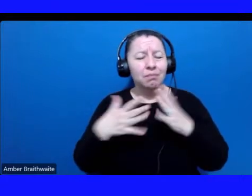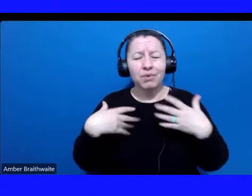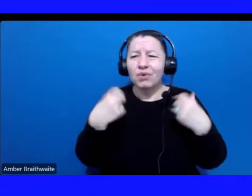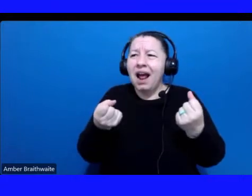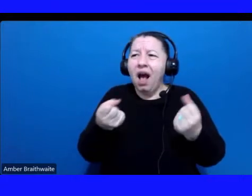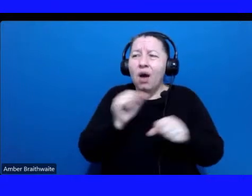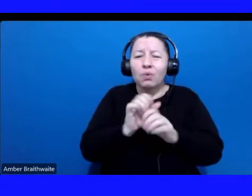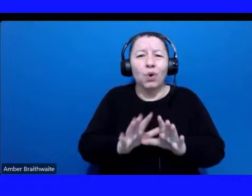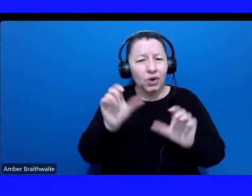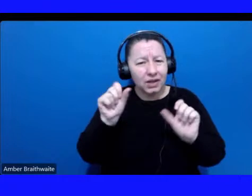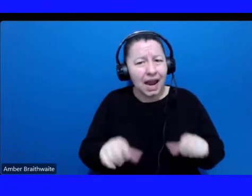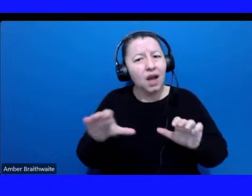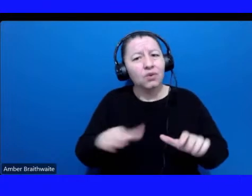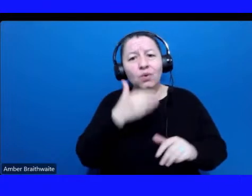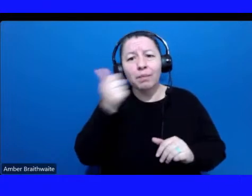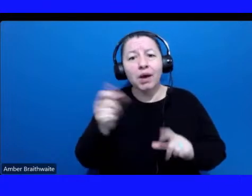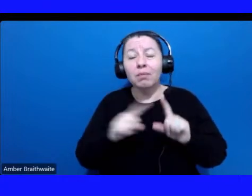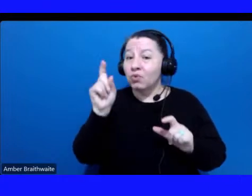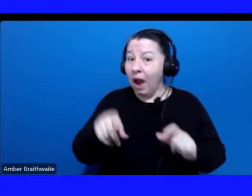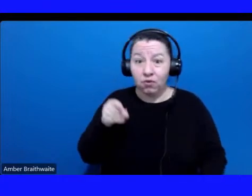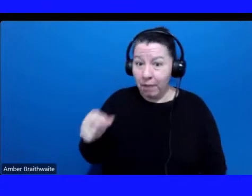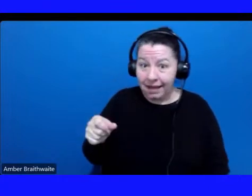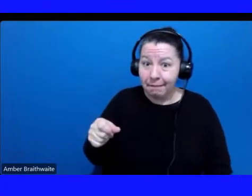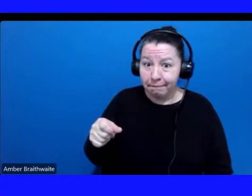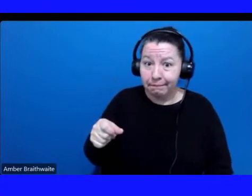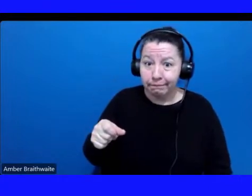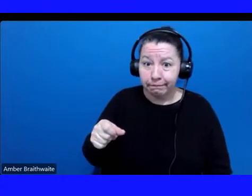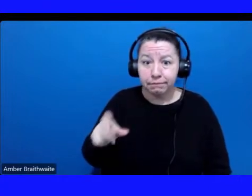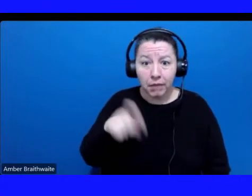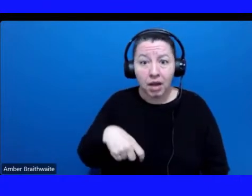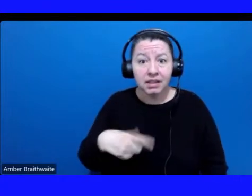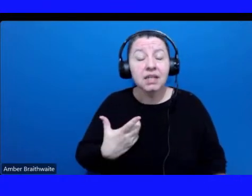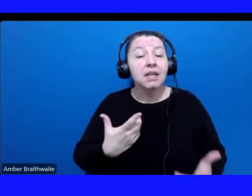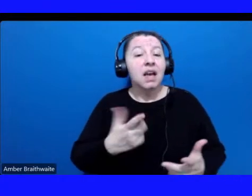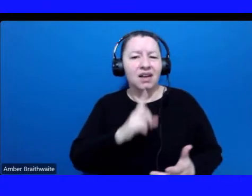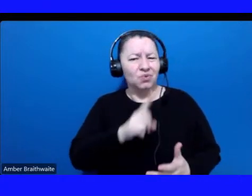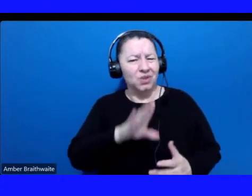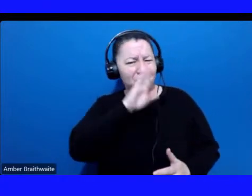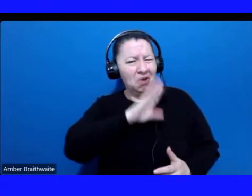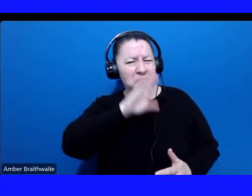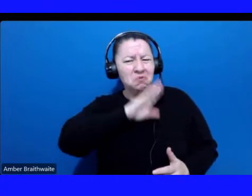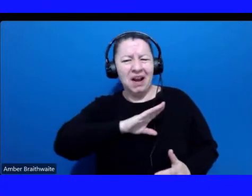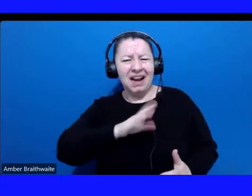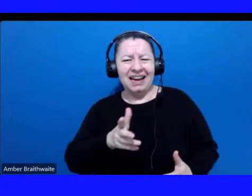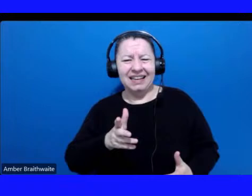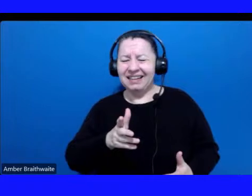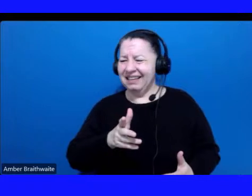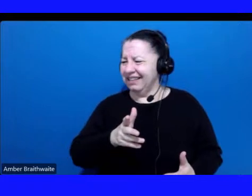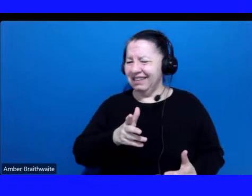patients would you say have to deal with postpartum depression, Michelle?